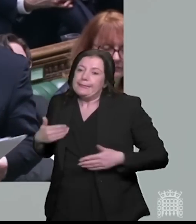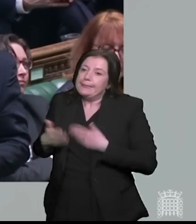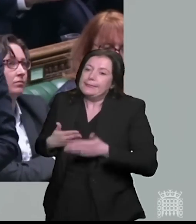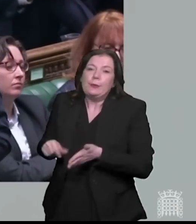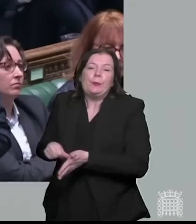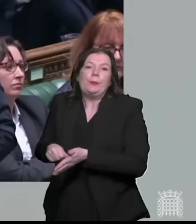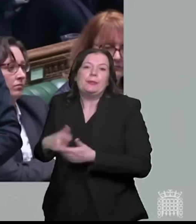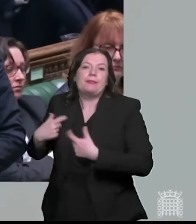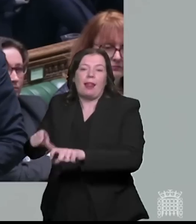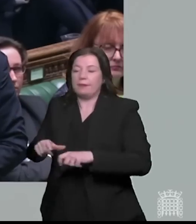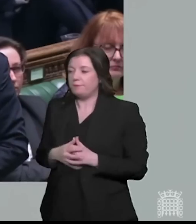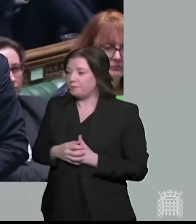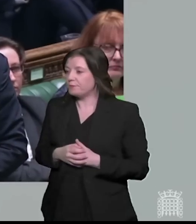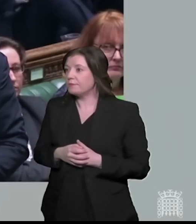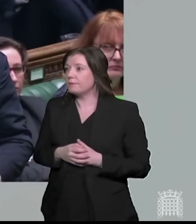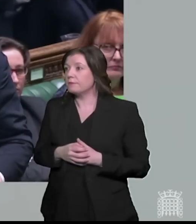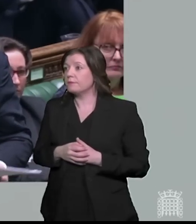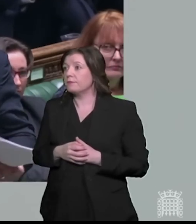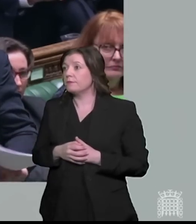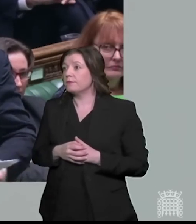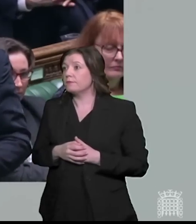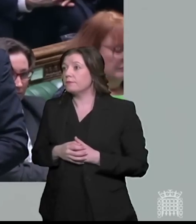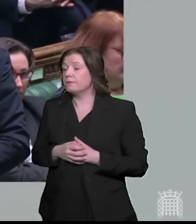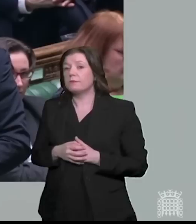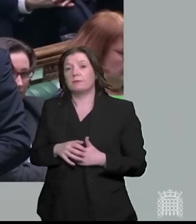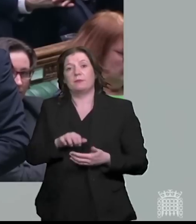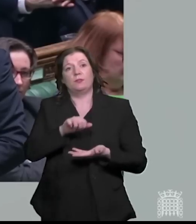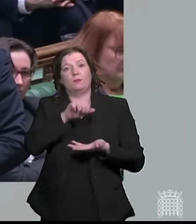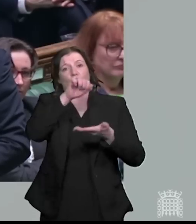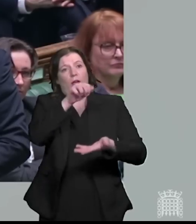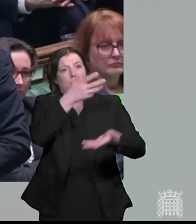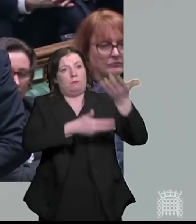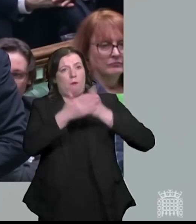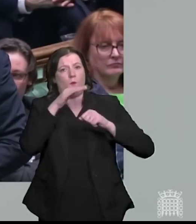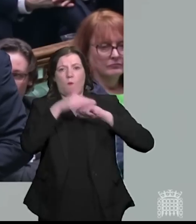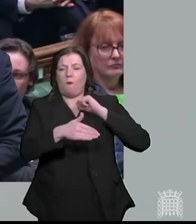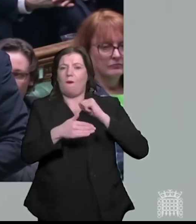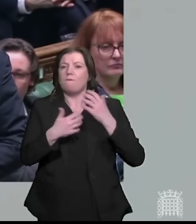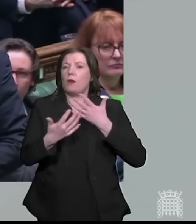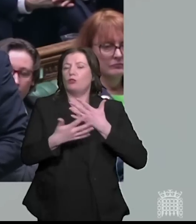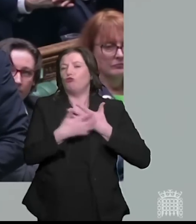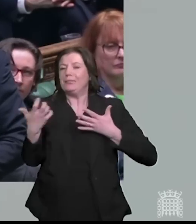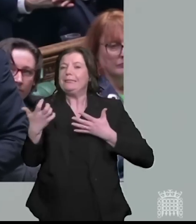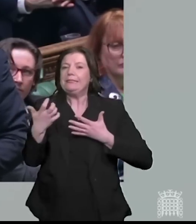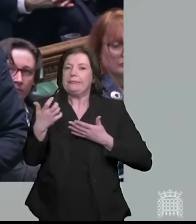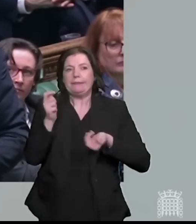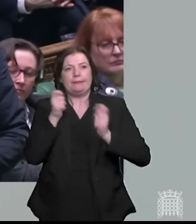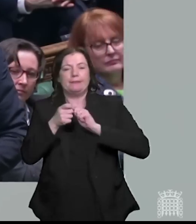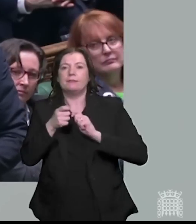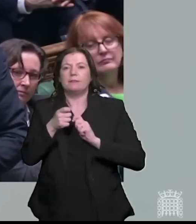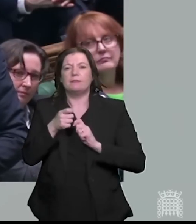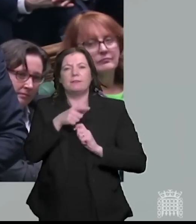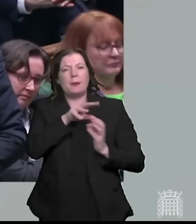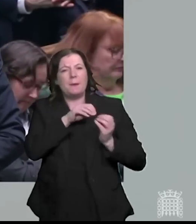And on going green, again, the Chancellor made great merit of this. There were some interesting things said. The £1